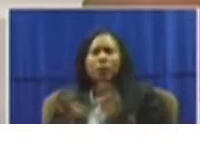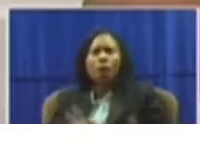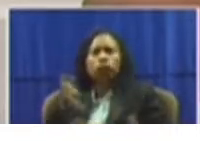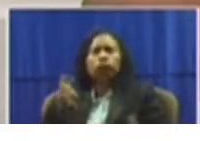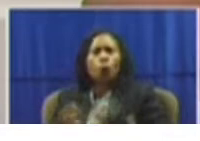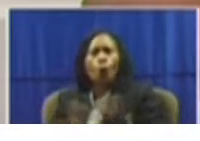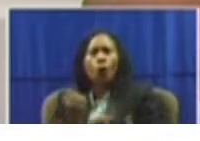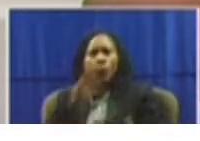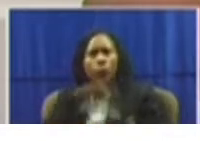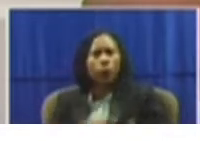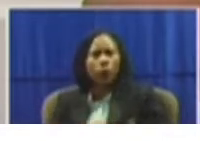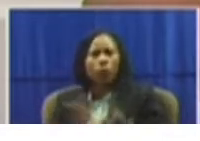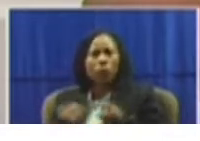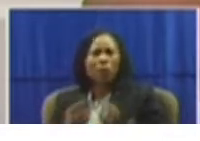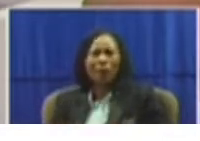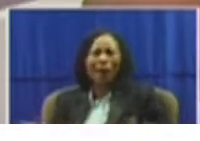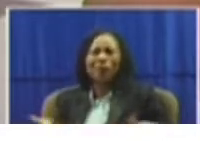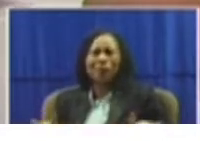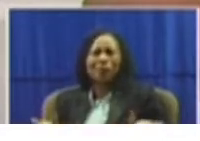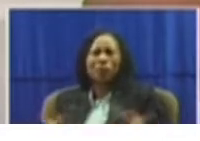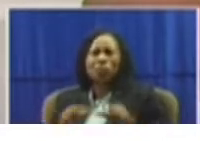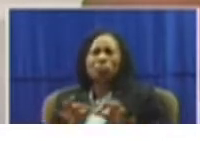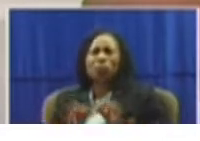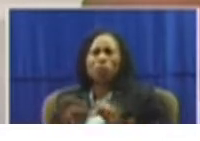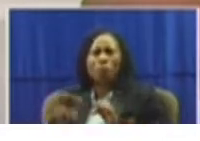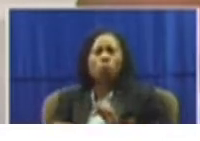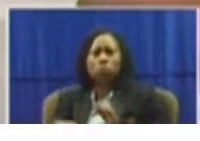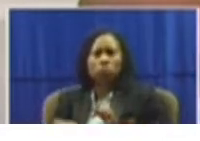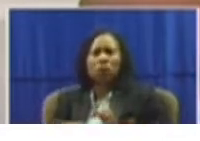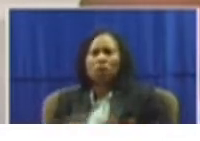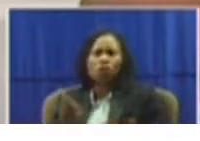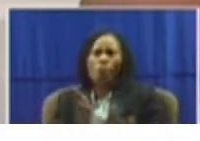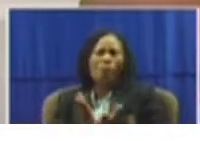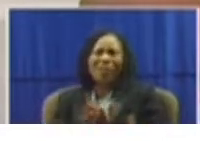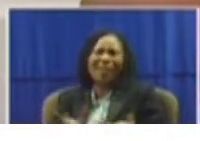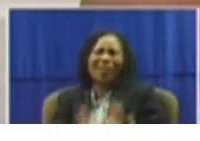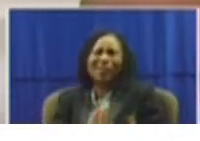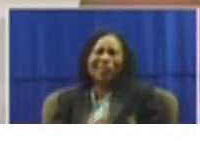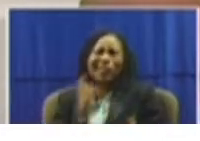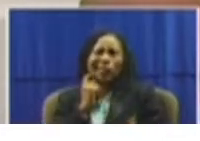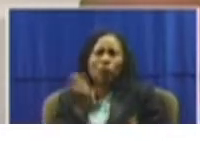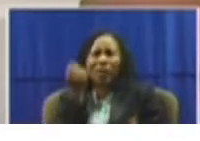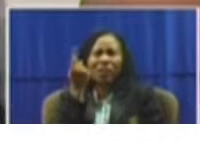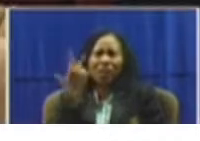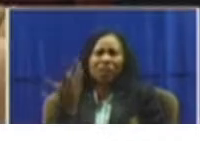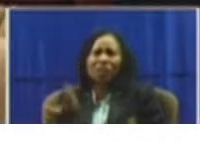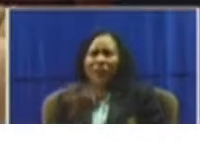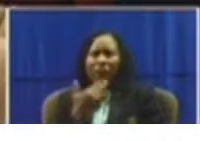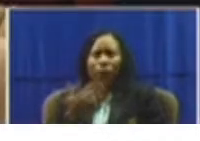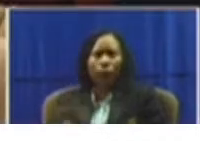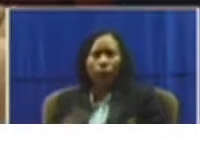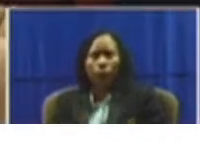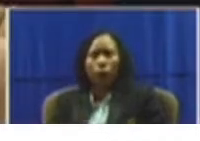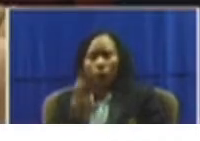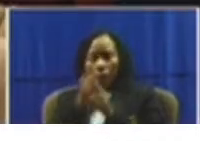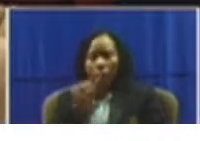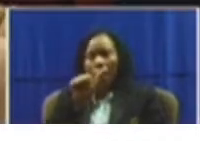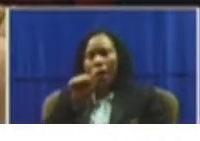outcome of something that doesn't exist. Surely we should understand that, Speaker. Thank you very much. Honorable